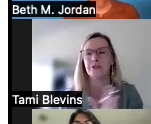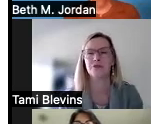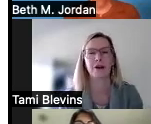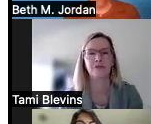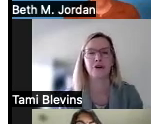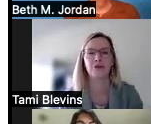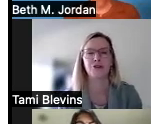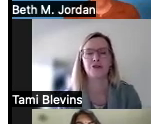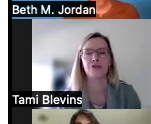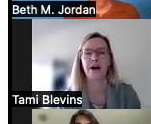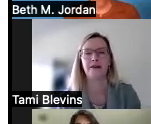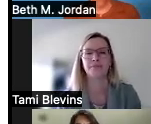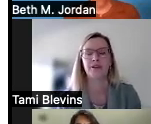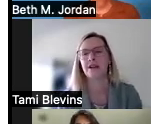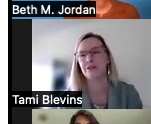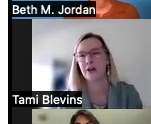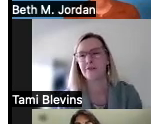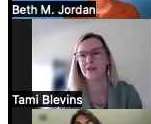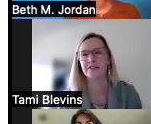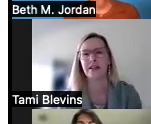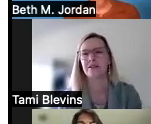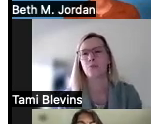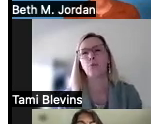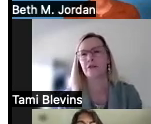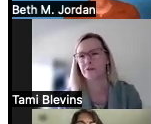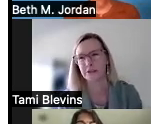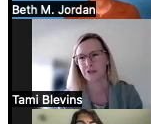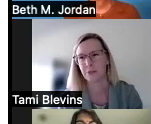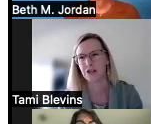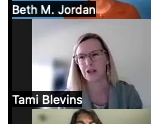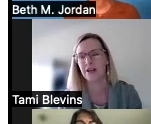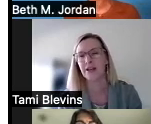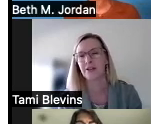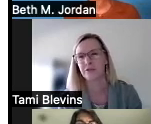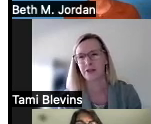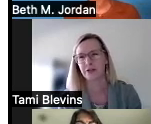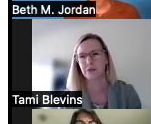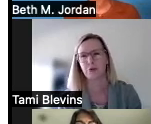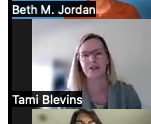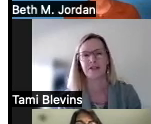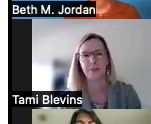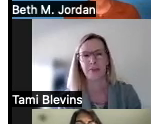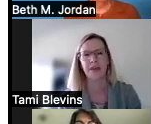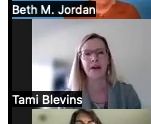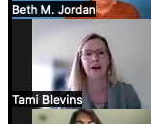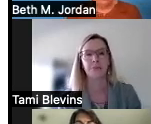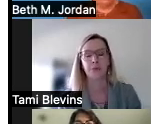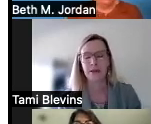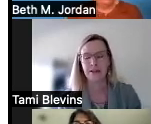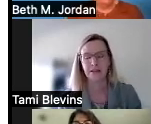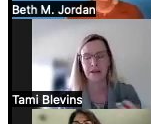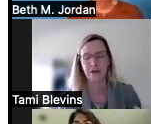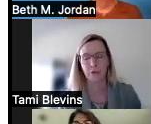would direct folks to Kentucky Youth Advocates has some wonderful information if you'd like to learn more in depth.